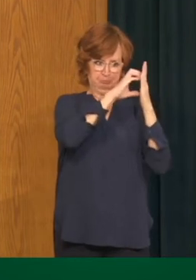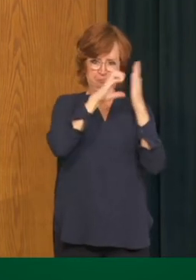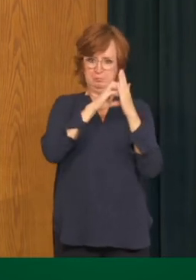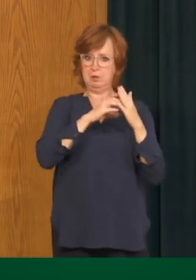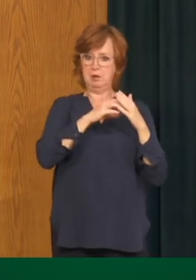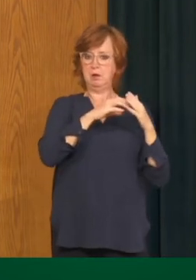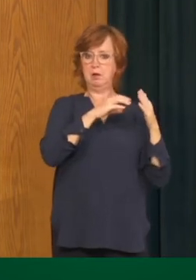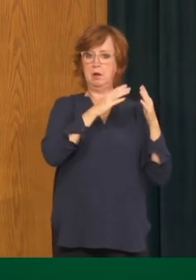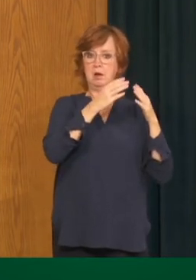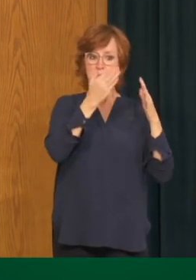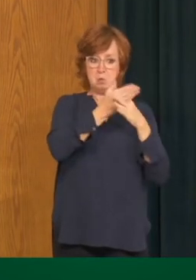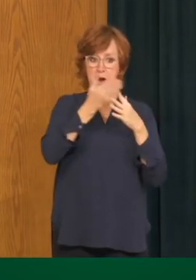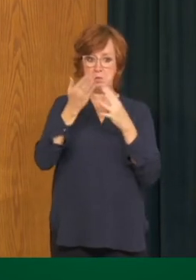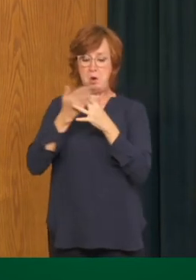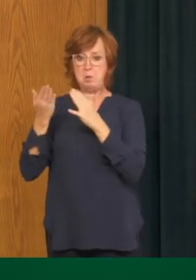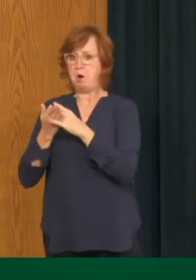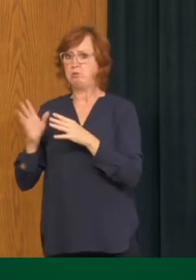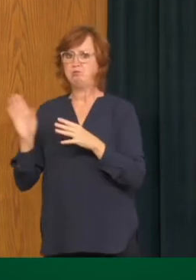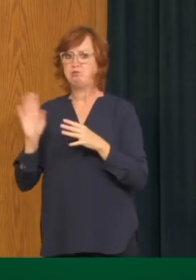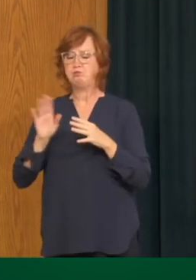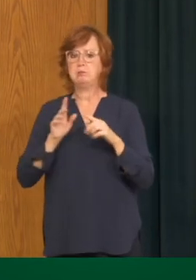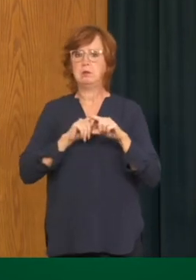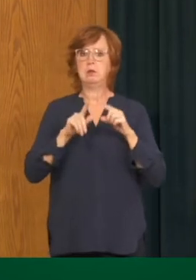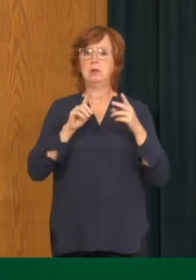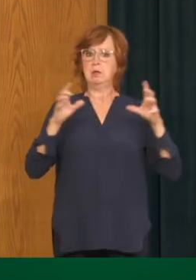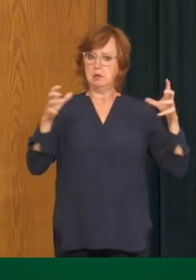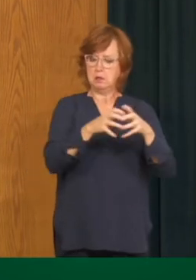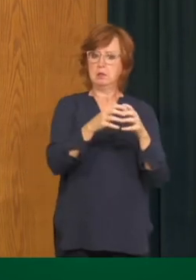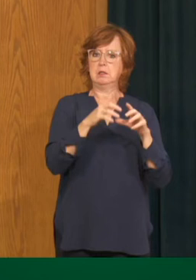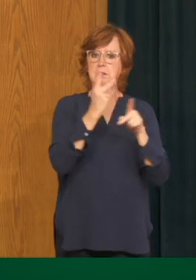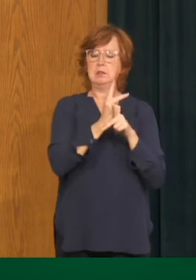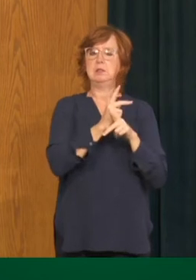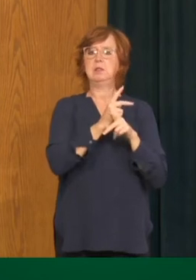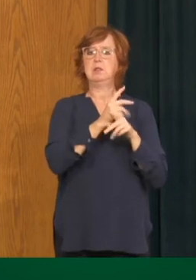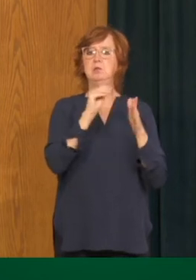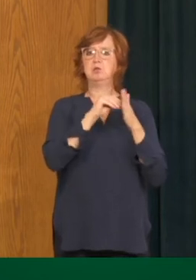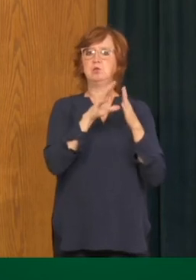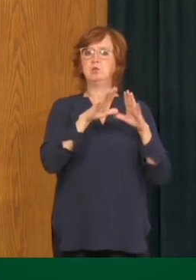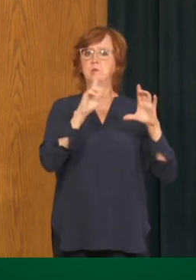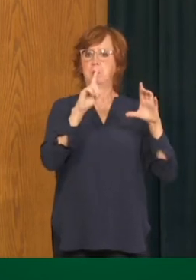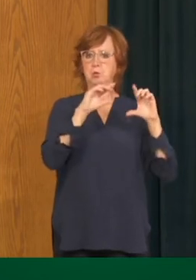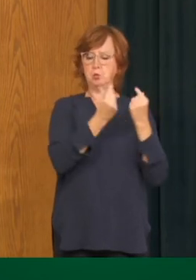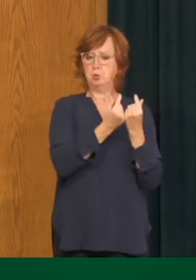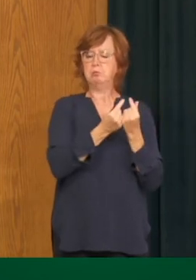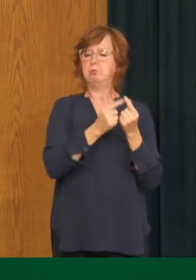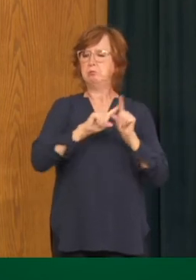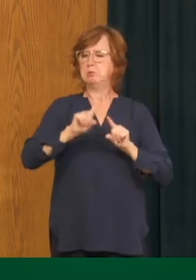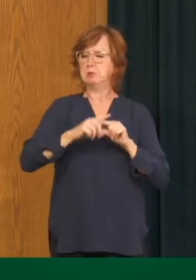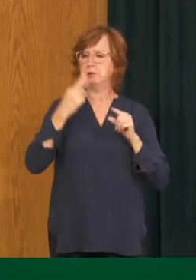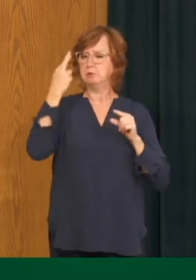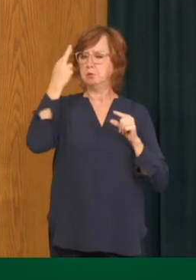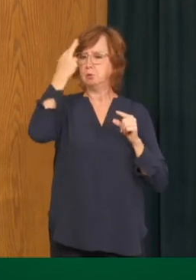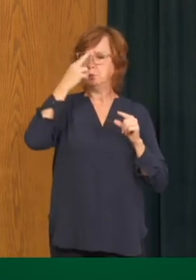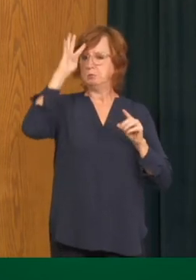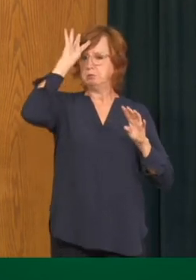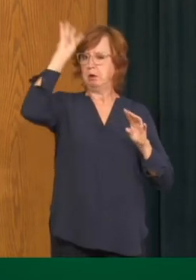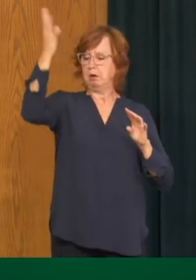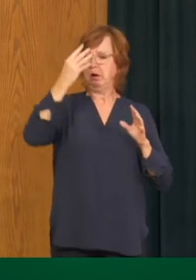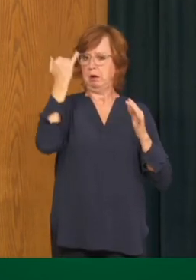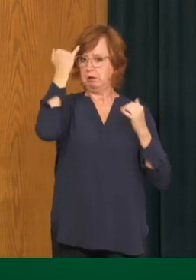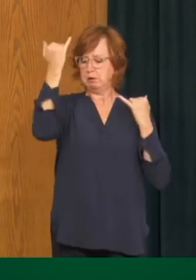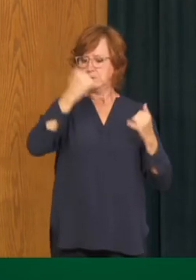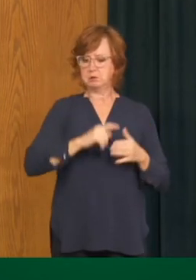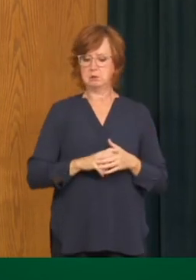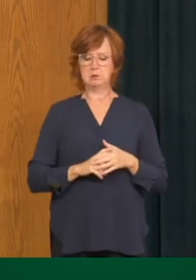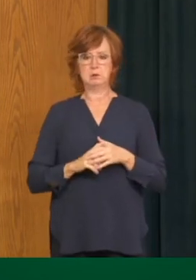be necessary to reduce the class sizes if that is necessary. Under the new funding made available to divisions, additional